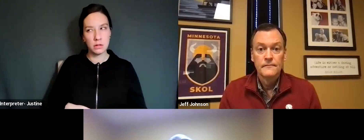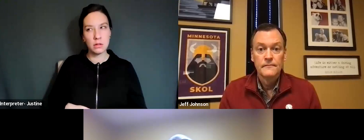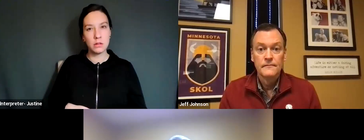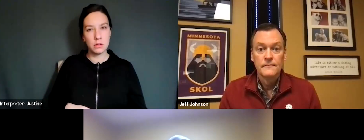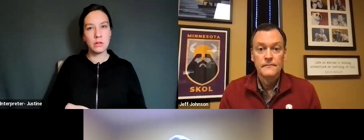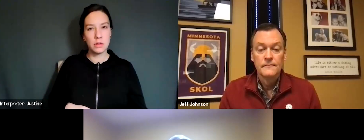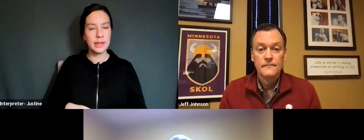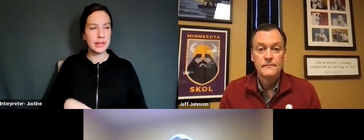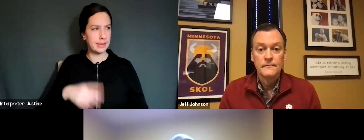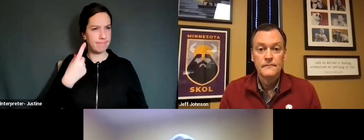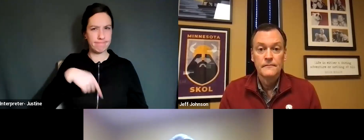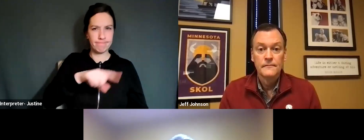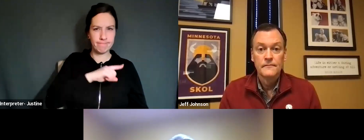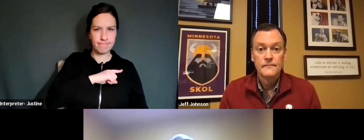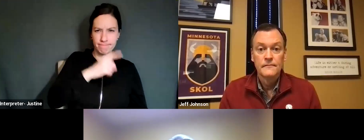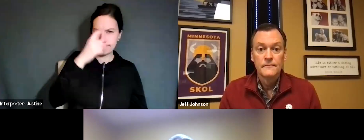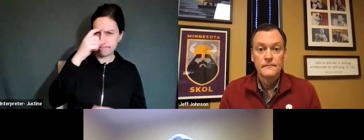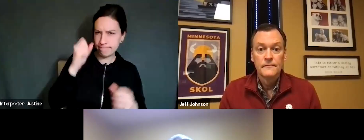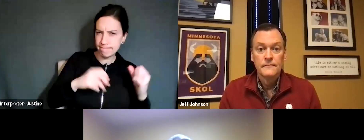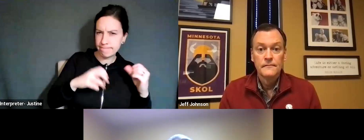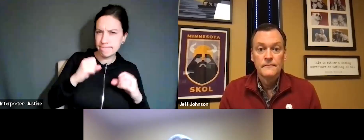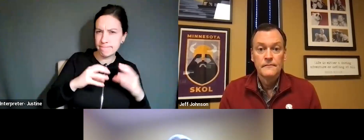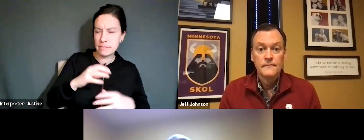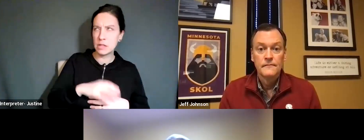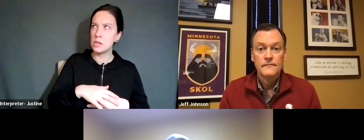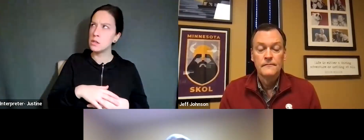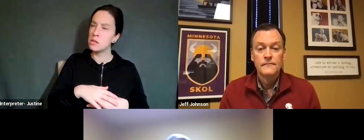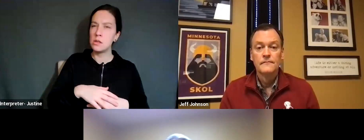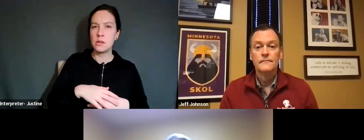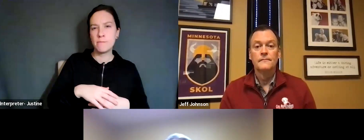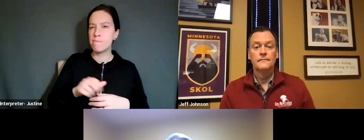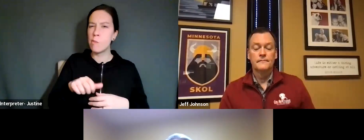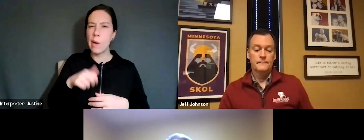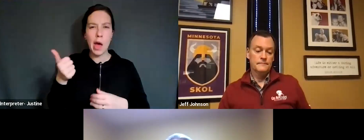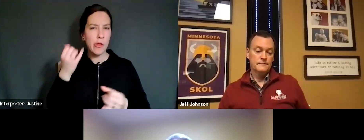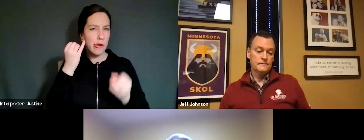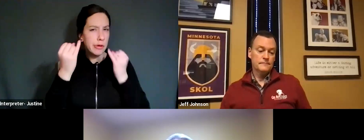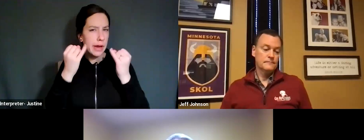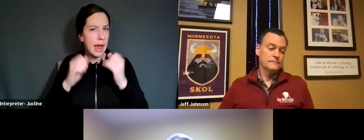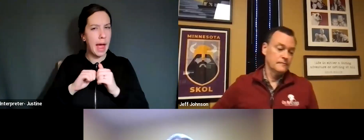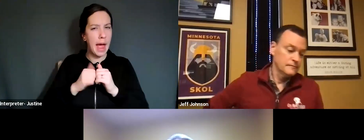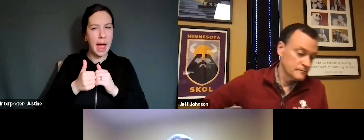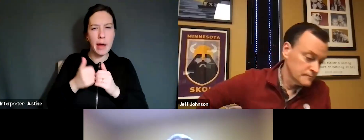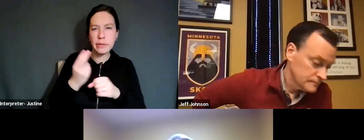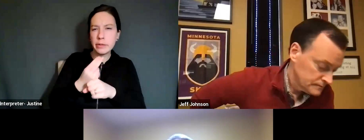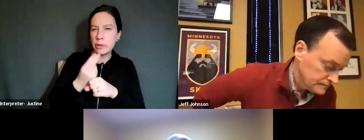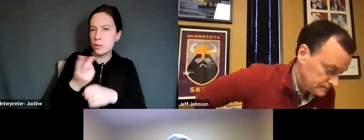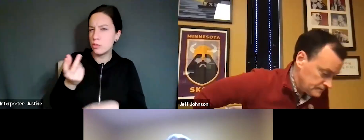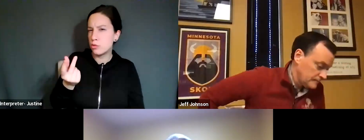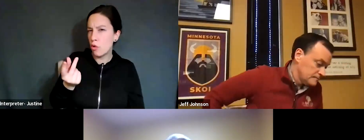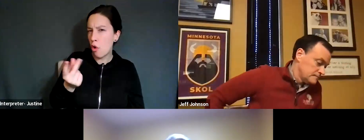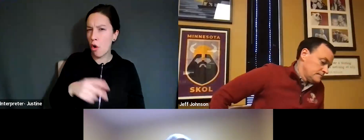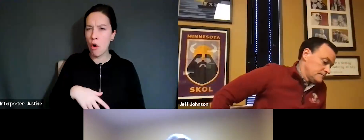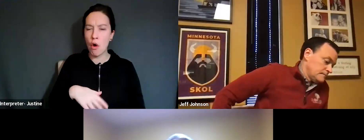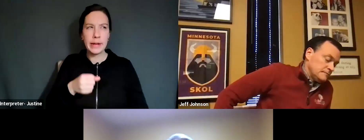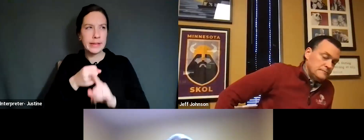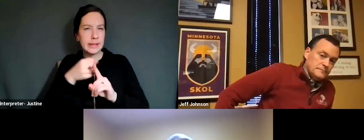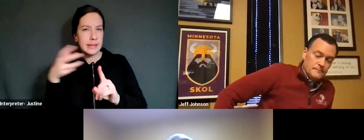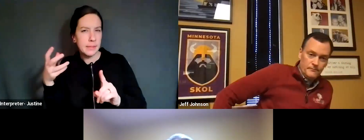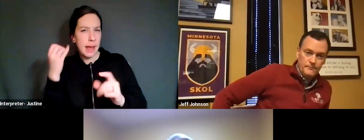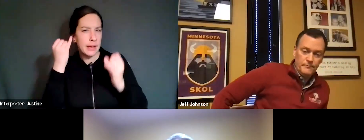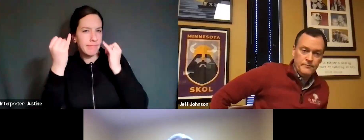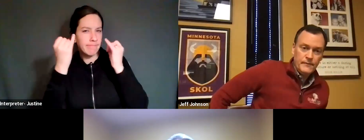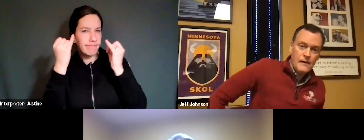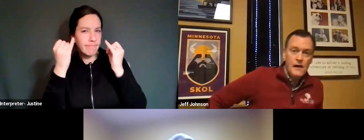brainstorm. How else can we use a dog? You know, they may have a handful of ideas and we can expand on that, keeping these dogs busy